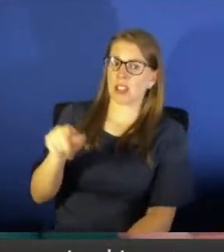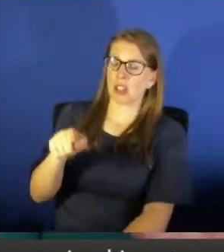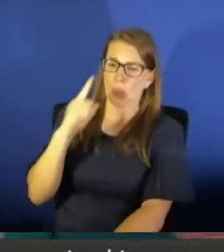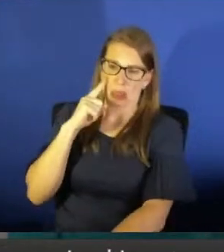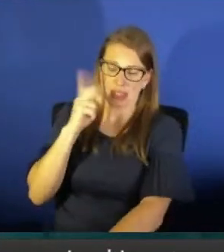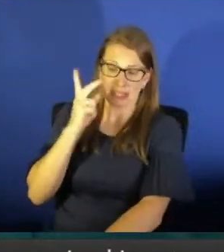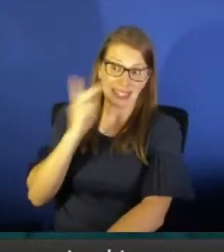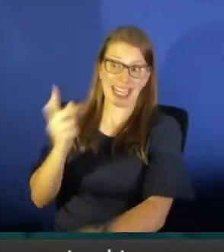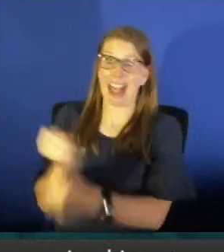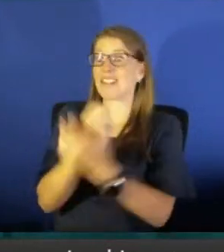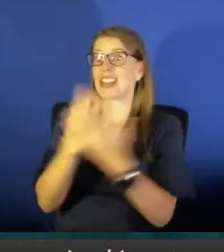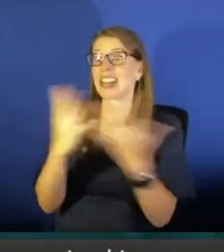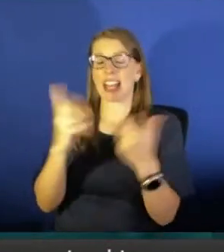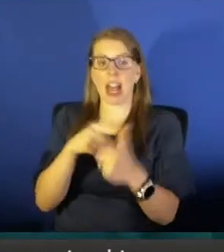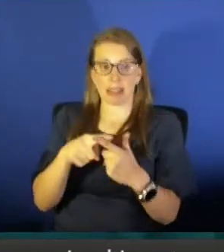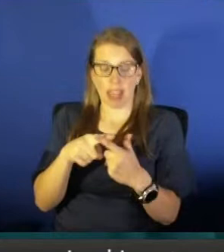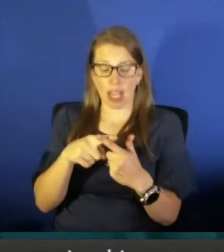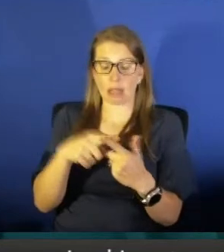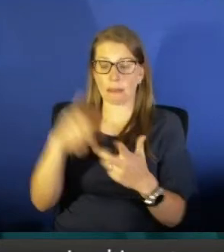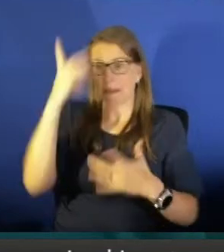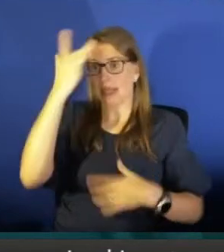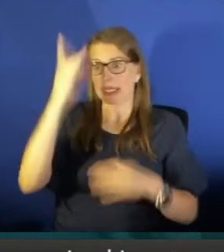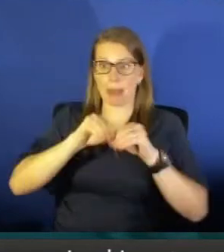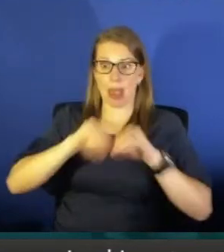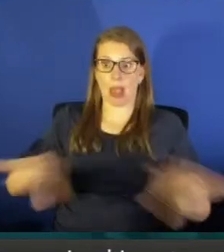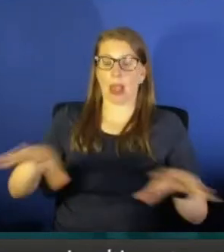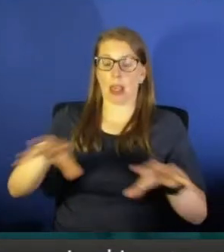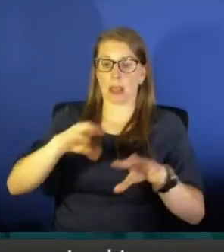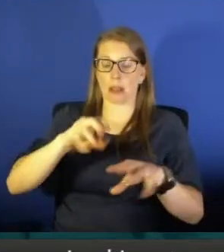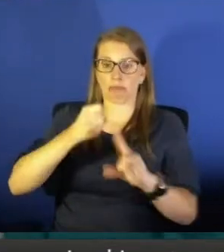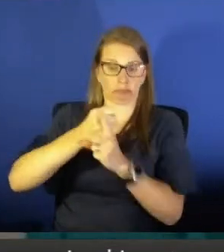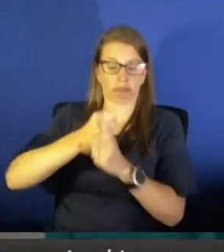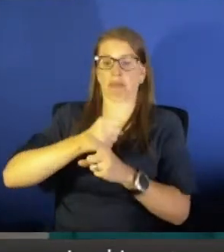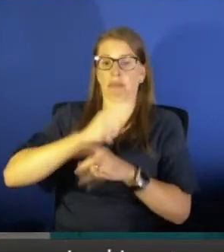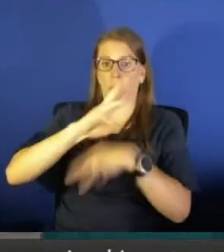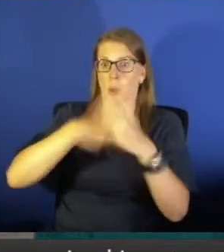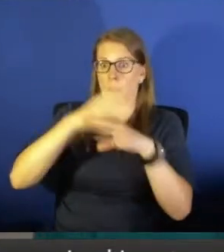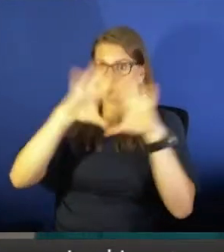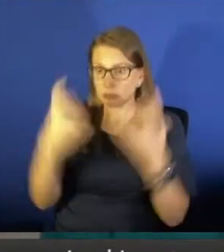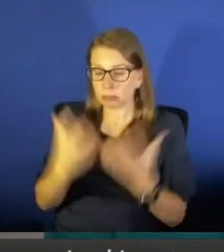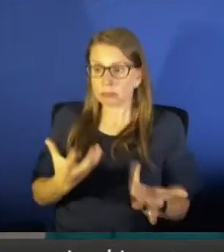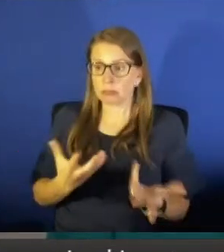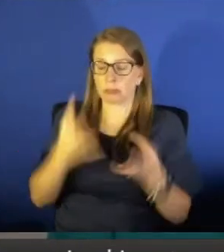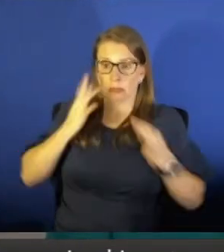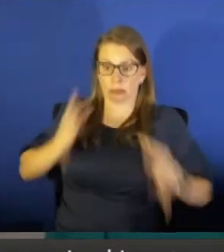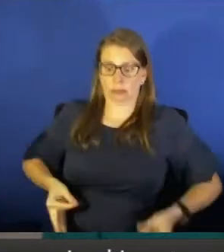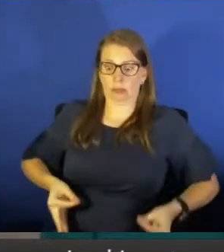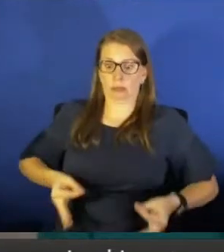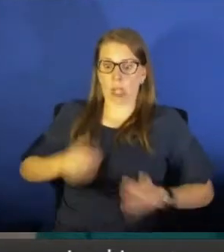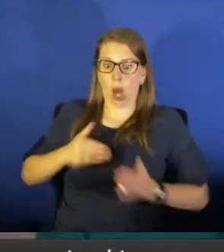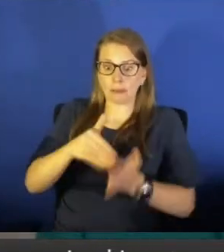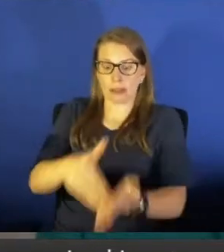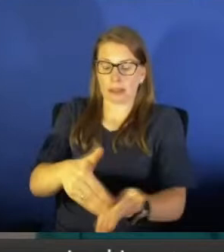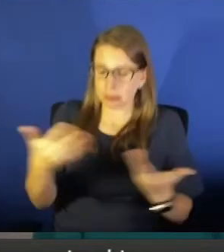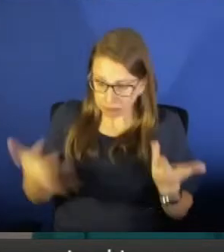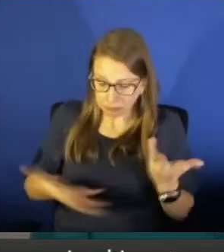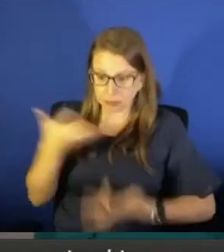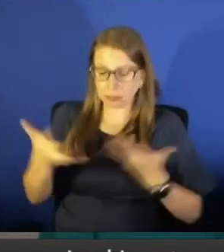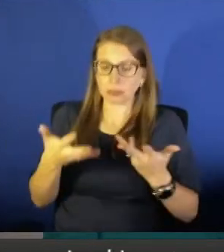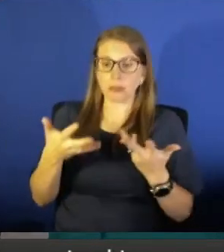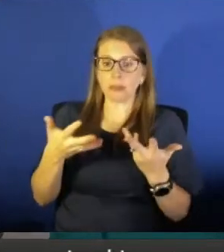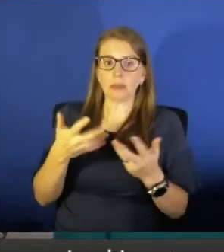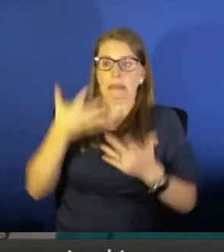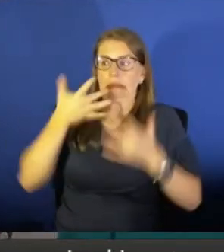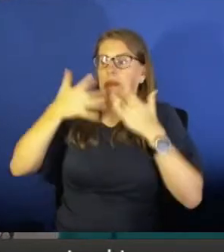all. Then we're in a pandemic. What's it like to have to make this decision so often with such a small number